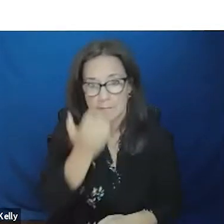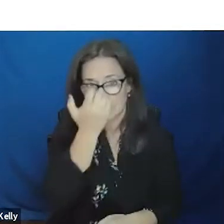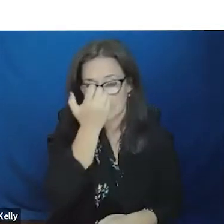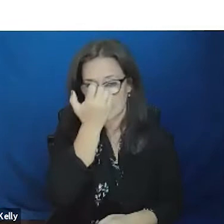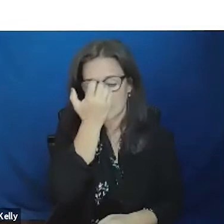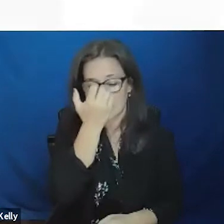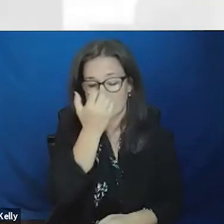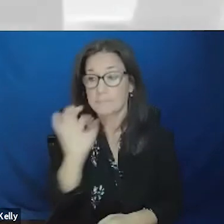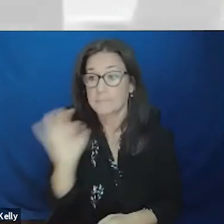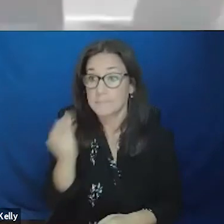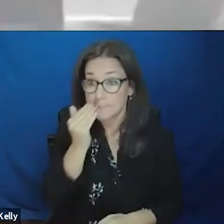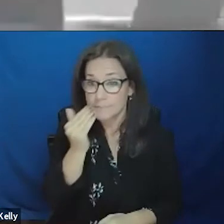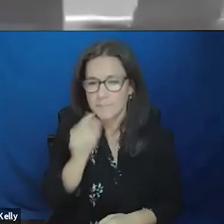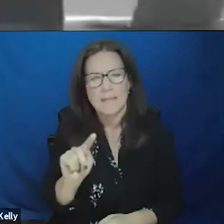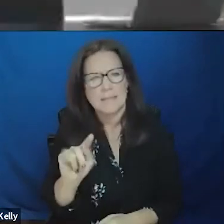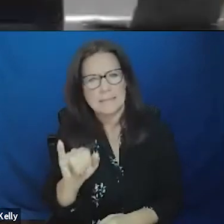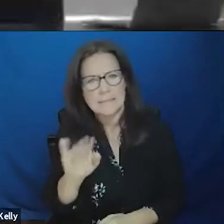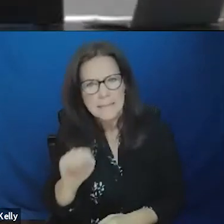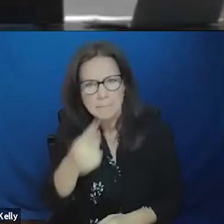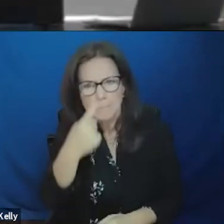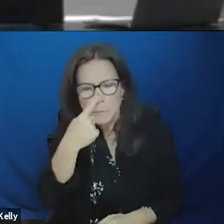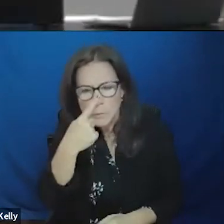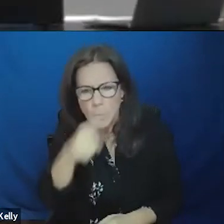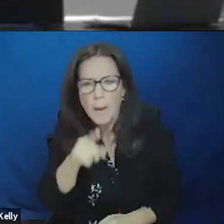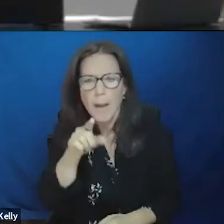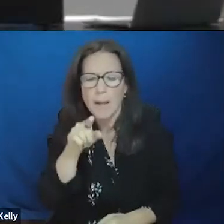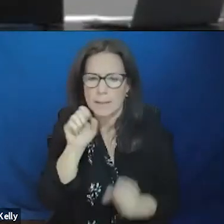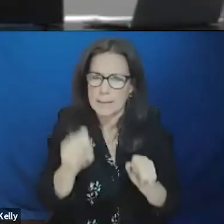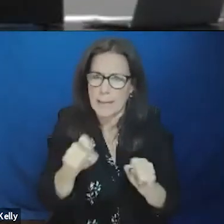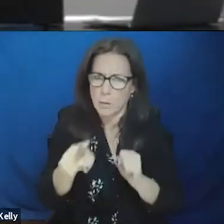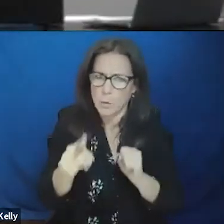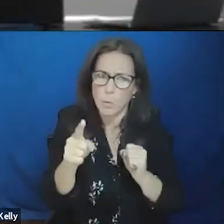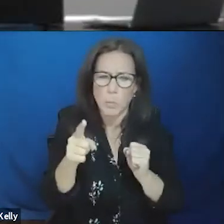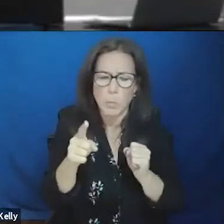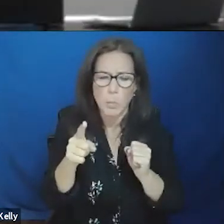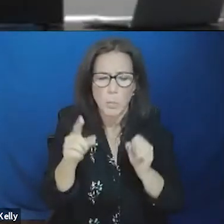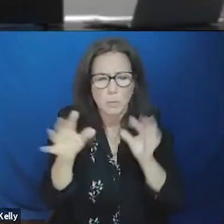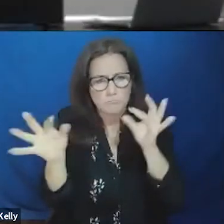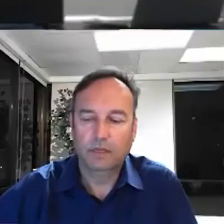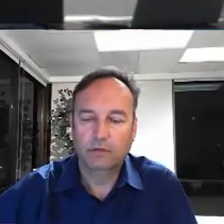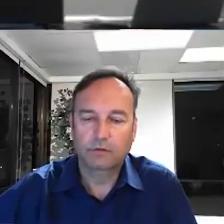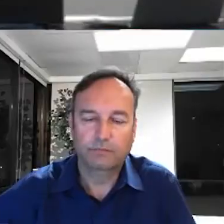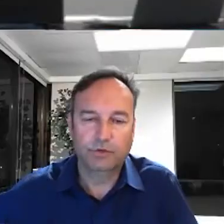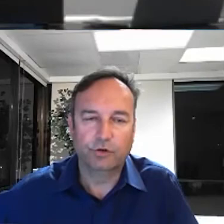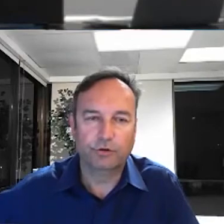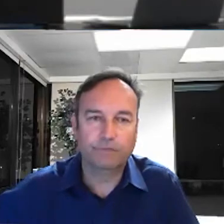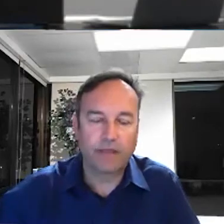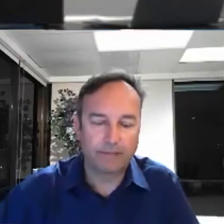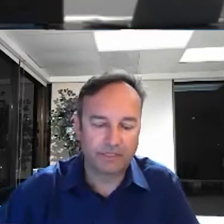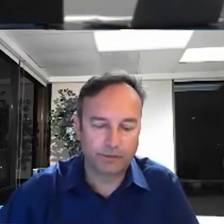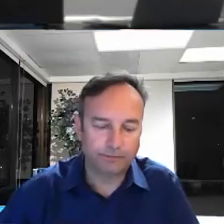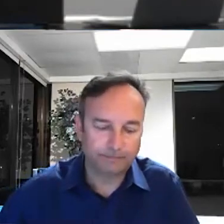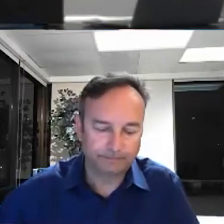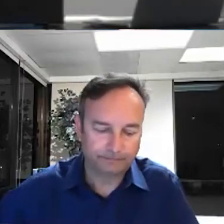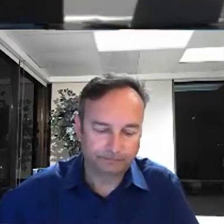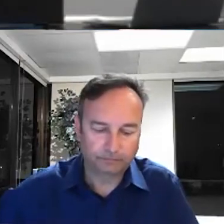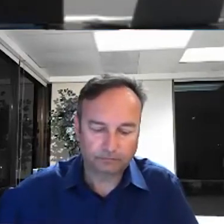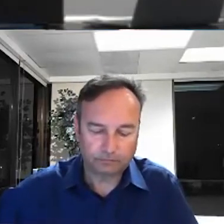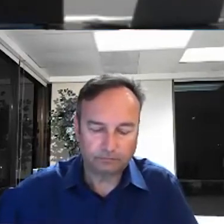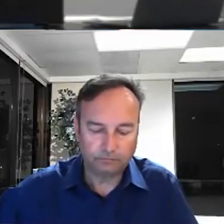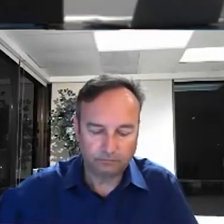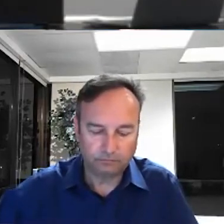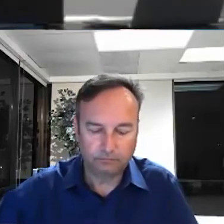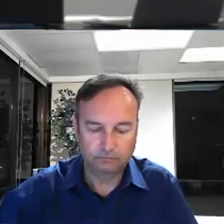Thank you. Tim, I wonder if you could go over the conceptual site plan for us. Sure, happy to.